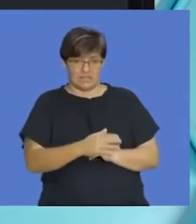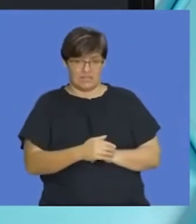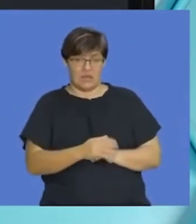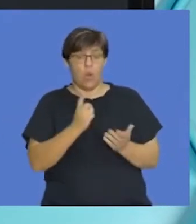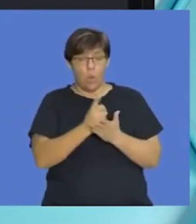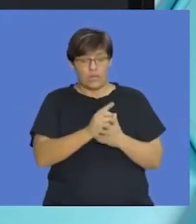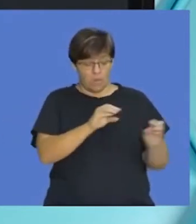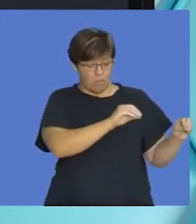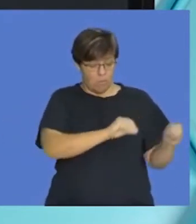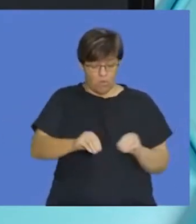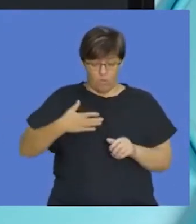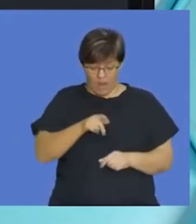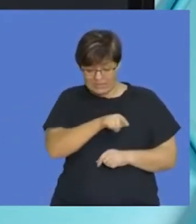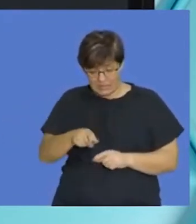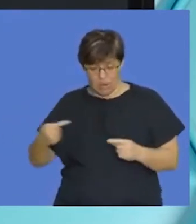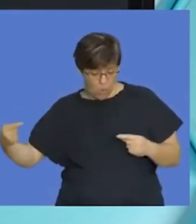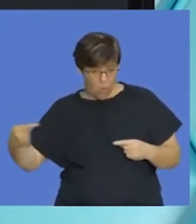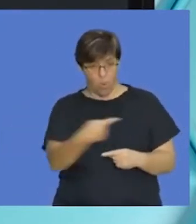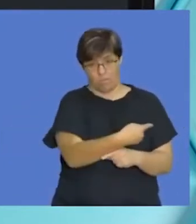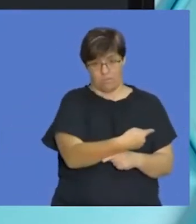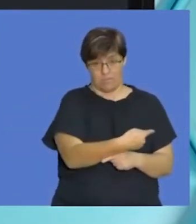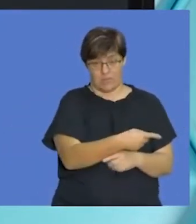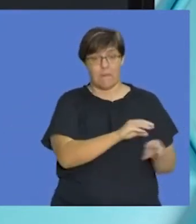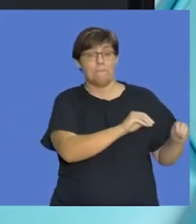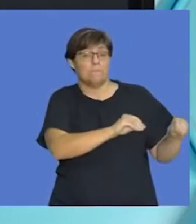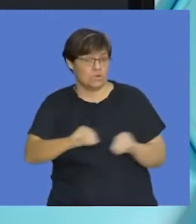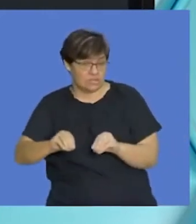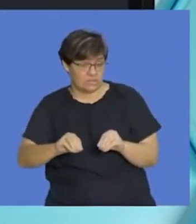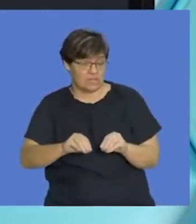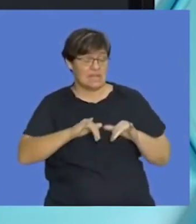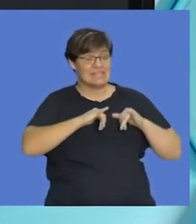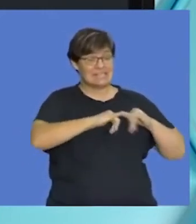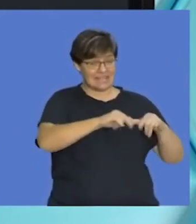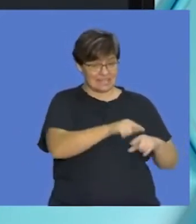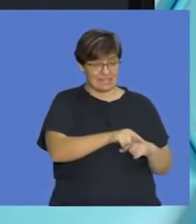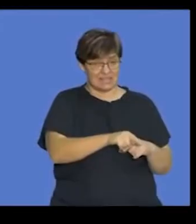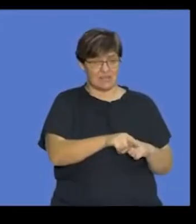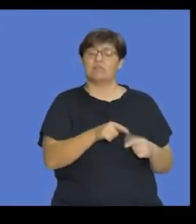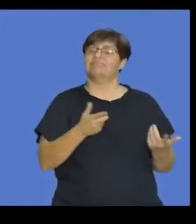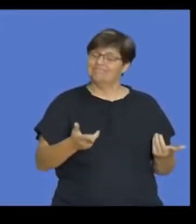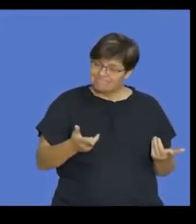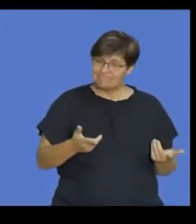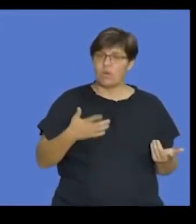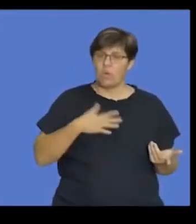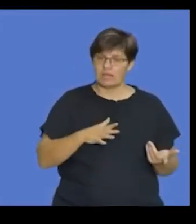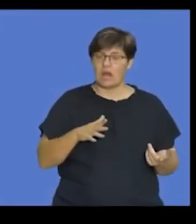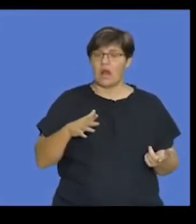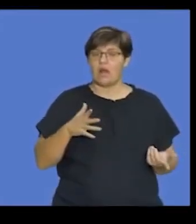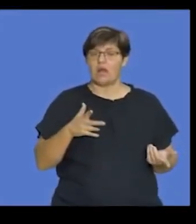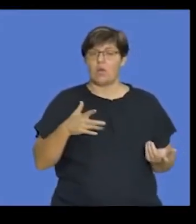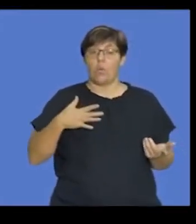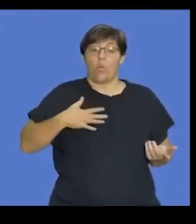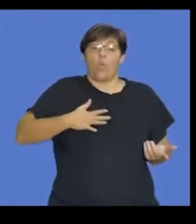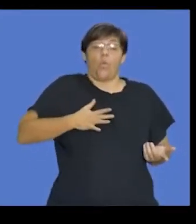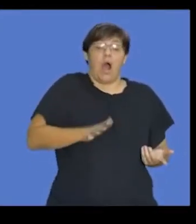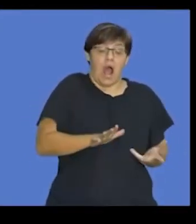move. It's always in the opposite direction to motion. Now, with static friction, It's the tendency of